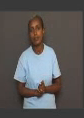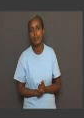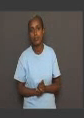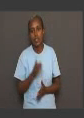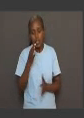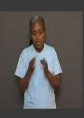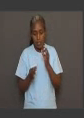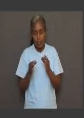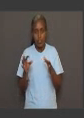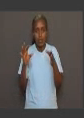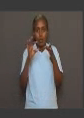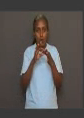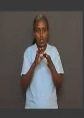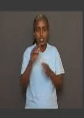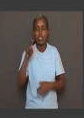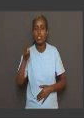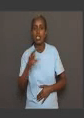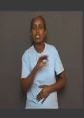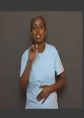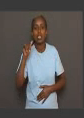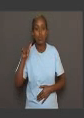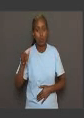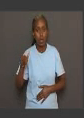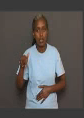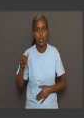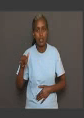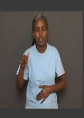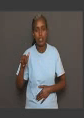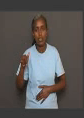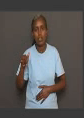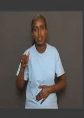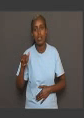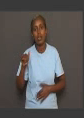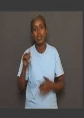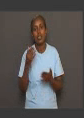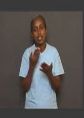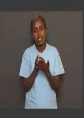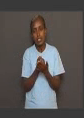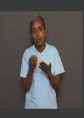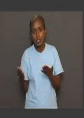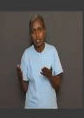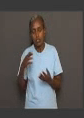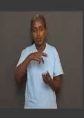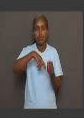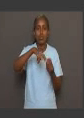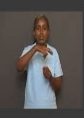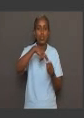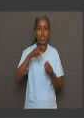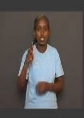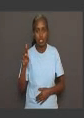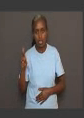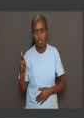If coordinates x and y are subjected to rotation r,